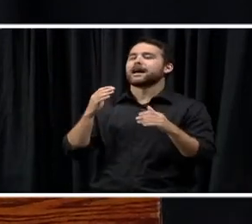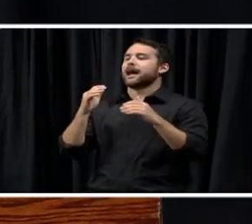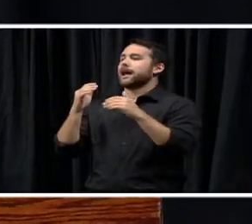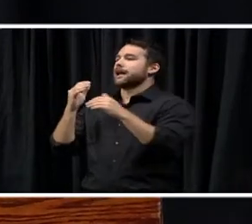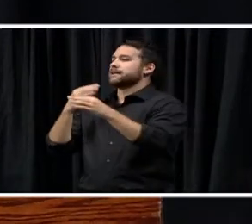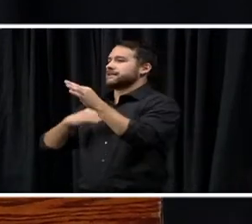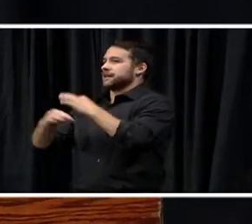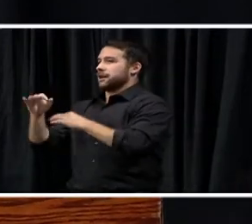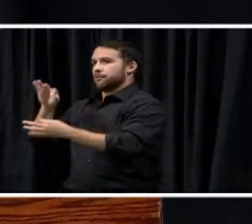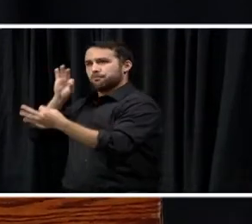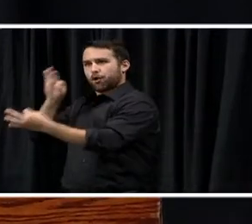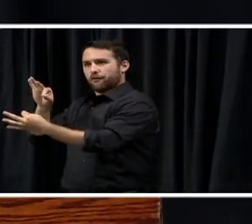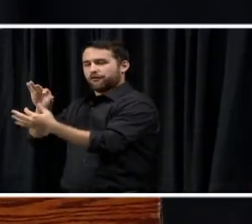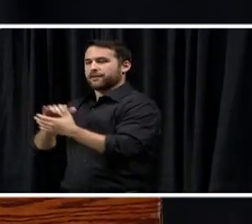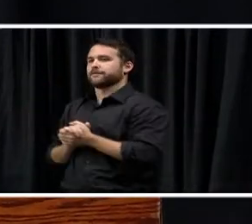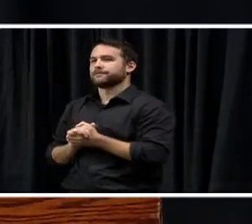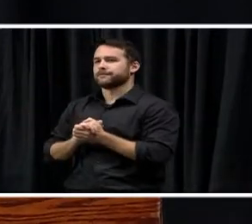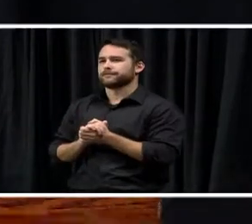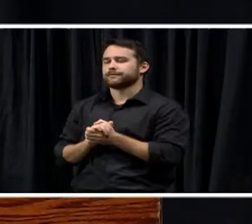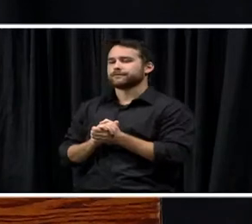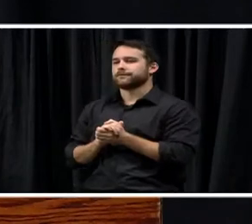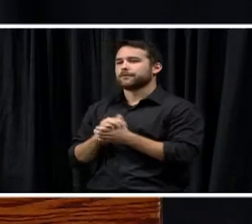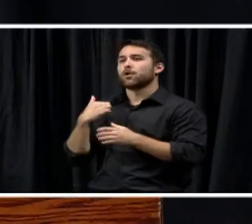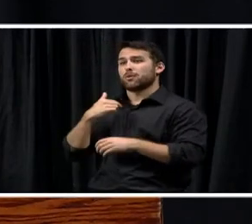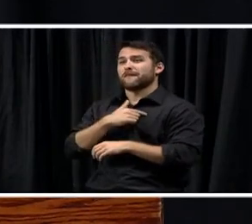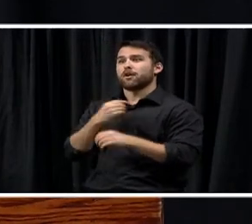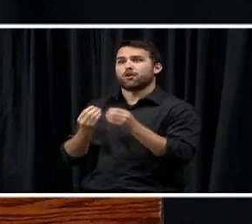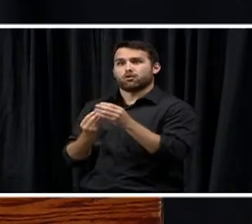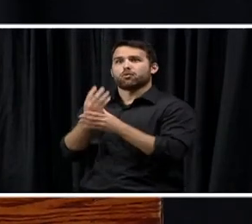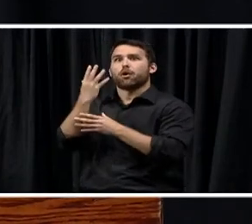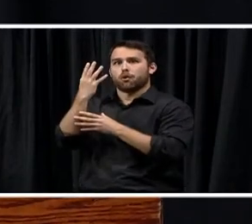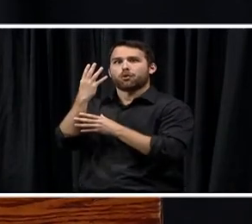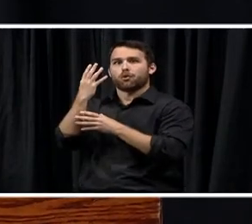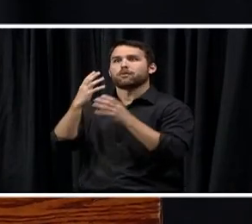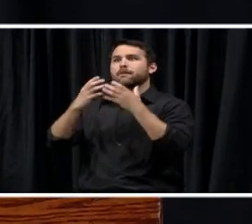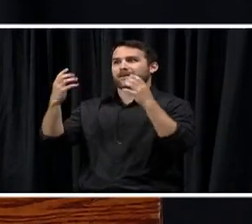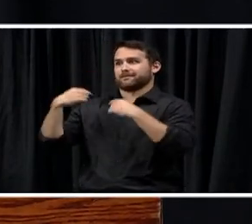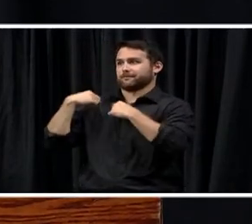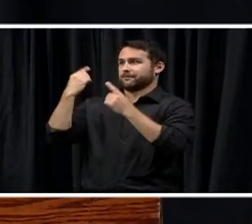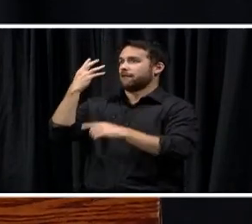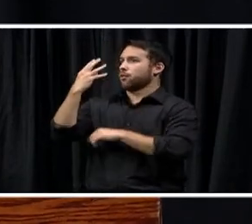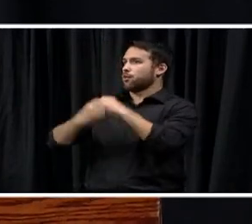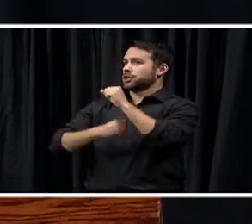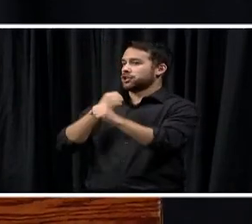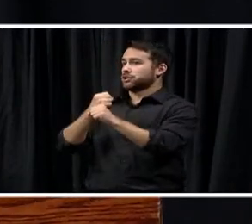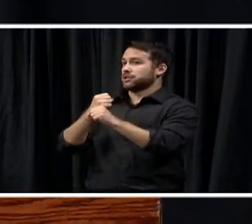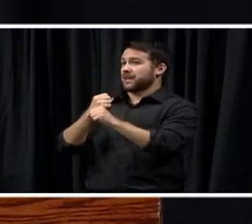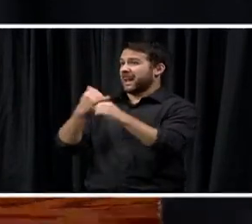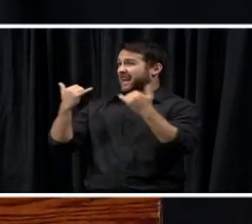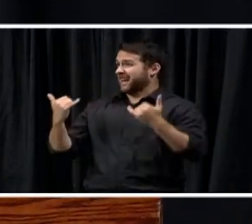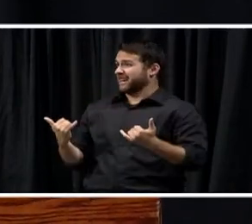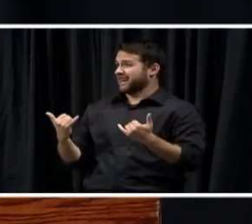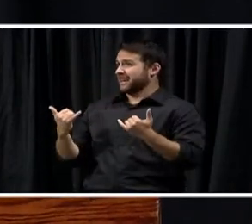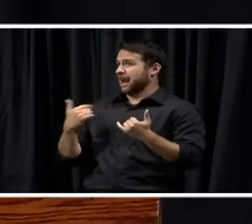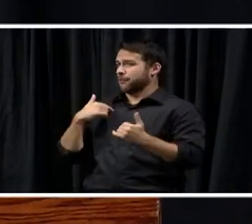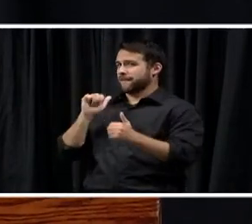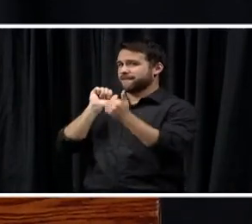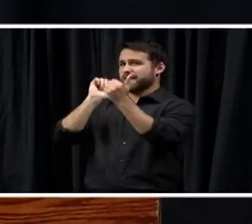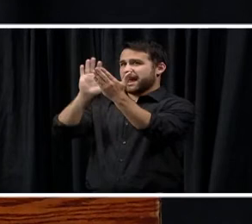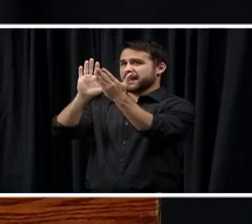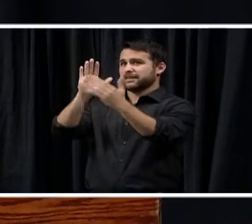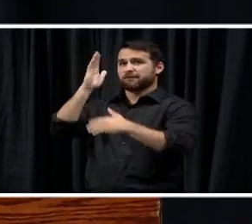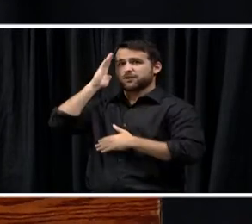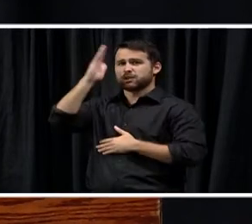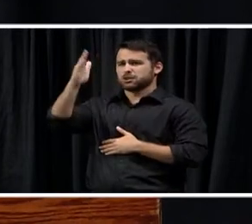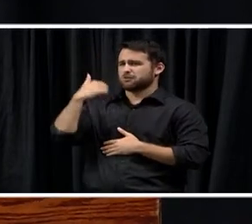sure that all of us have grown in many ways since we walked through the front doors on that first day. But sitting here, facing the unknowns of our futures, it's